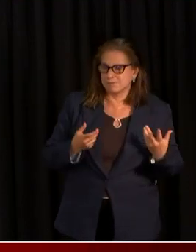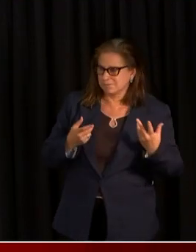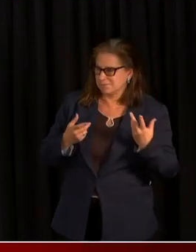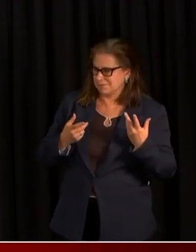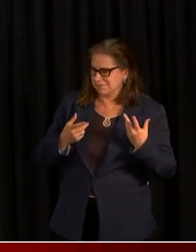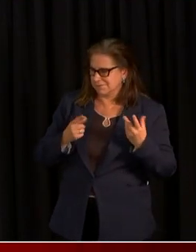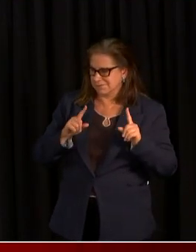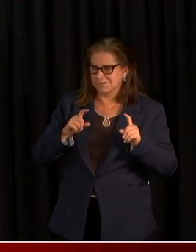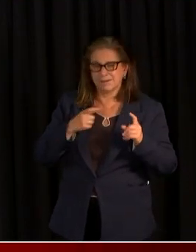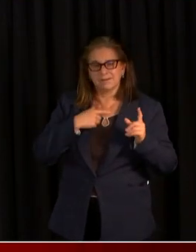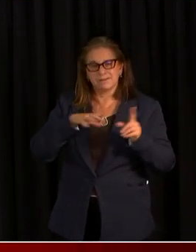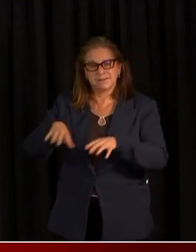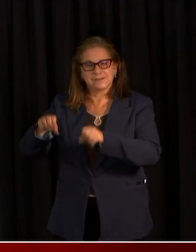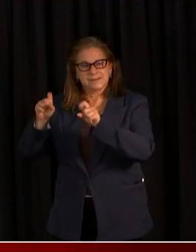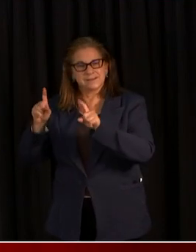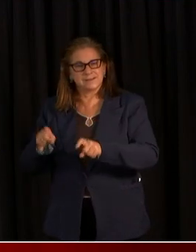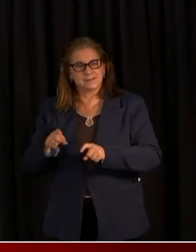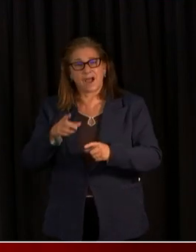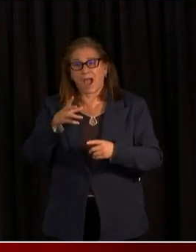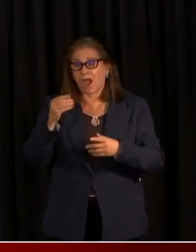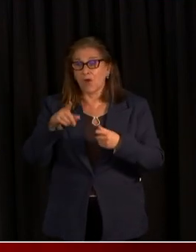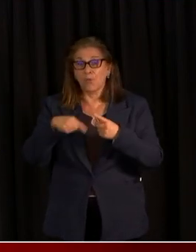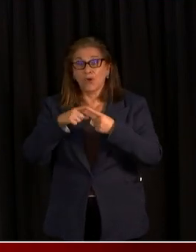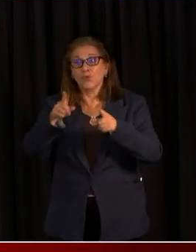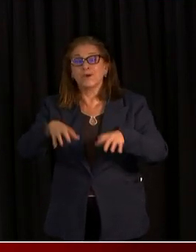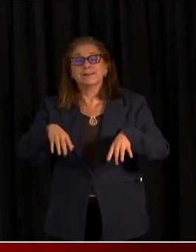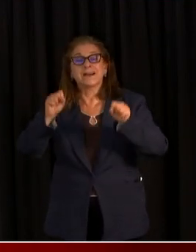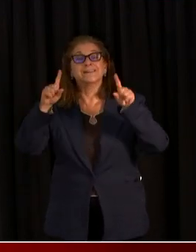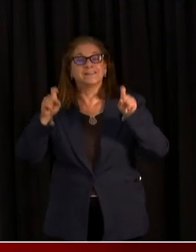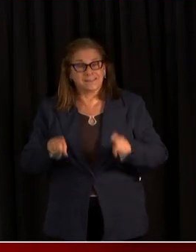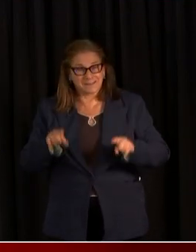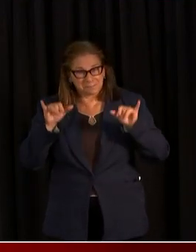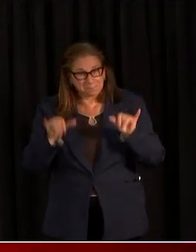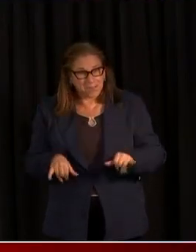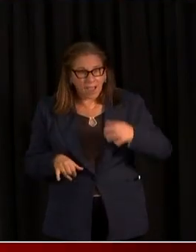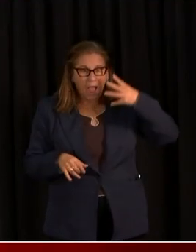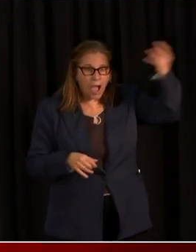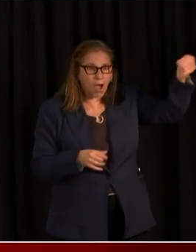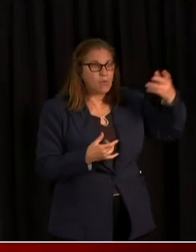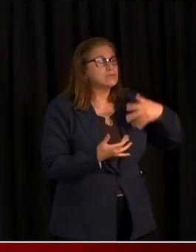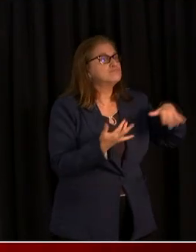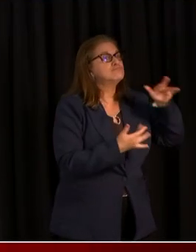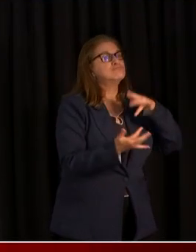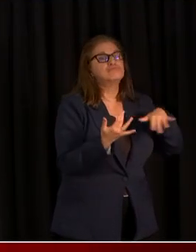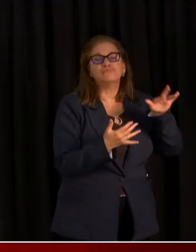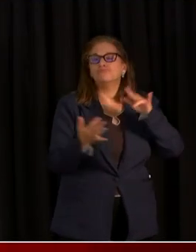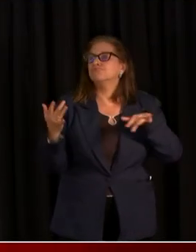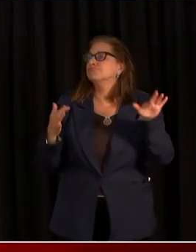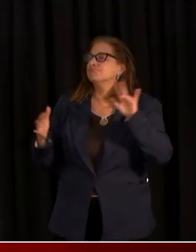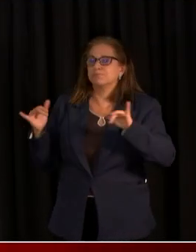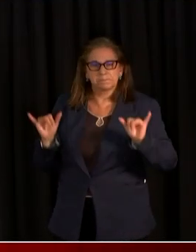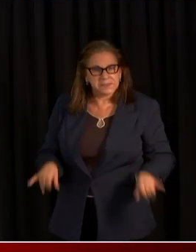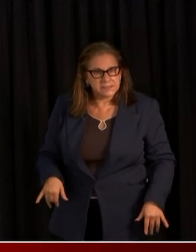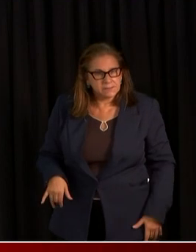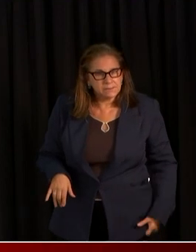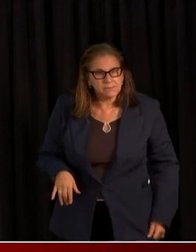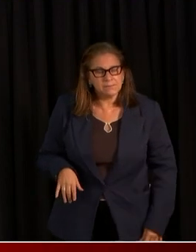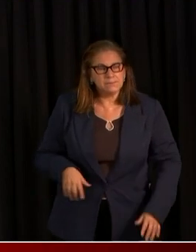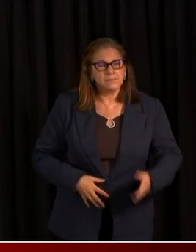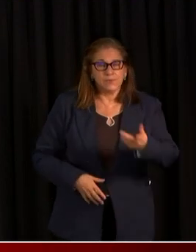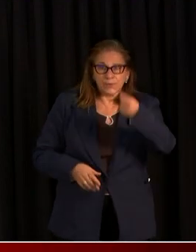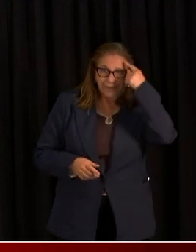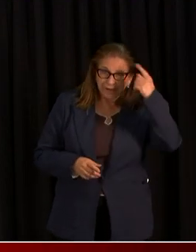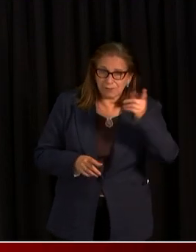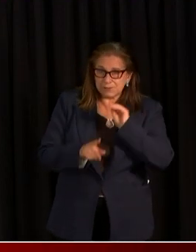to emphasize to everybody is that if you go to get tested because you think there's a chance that you were